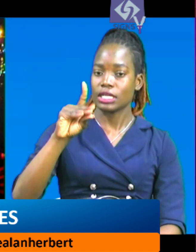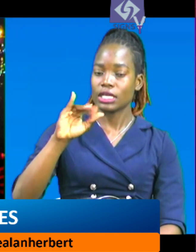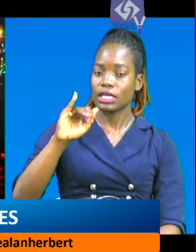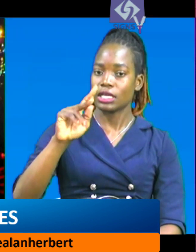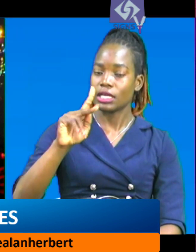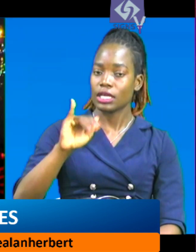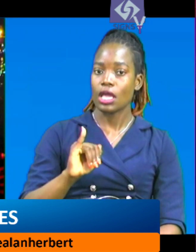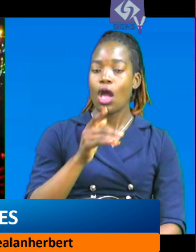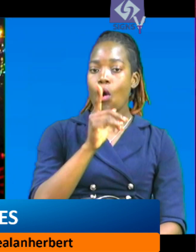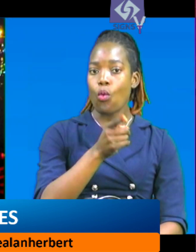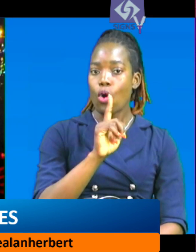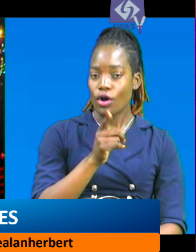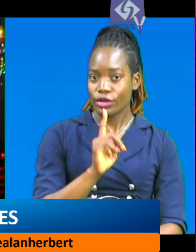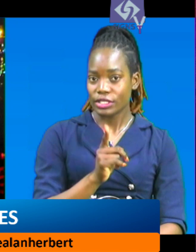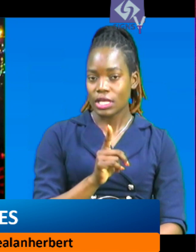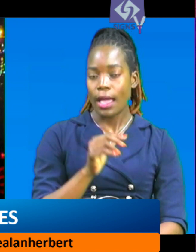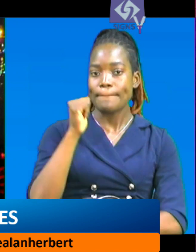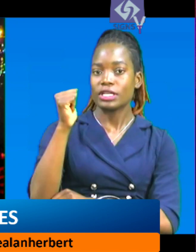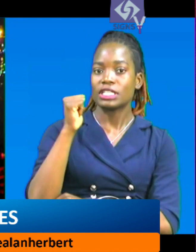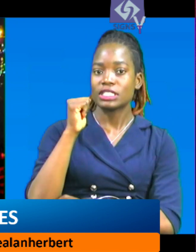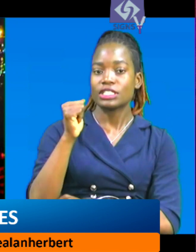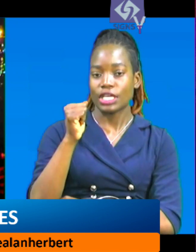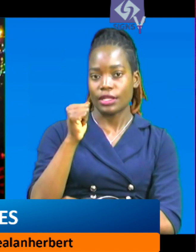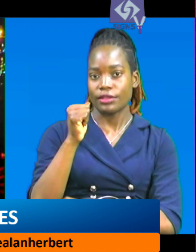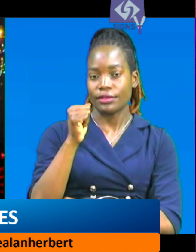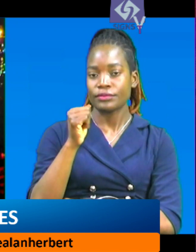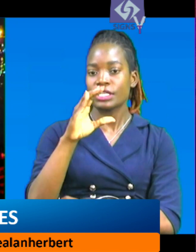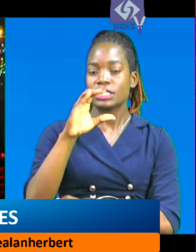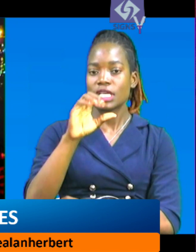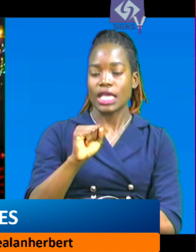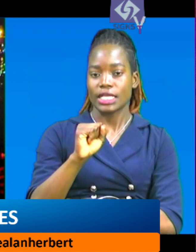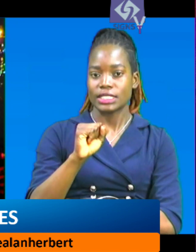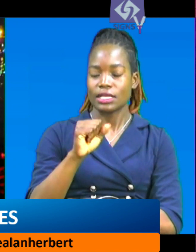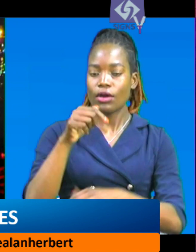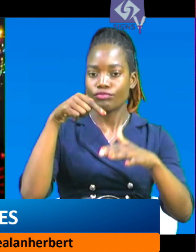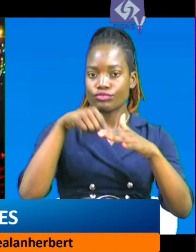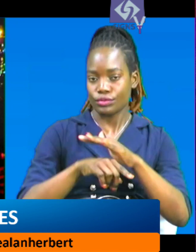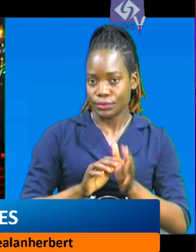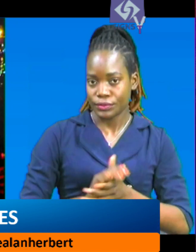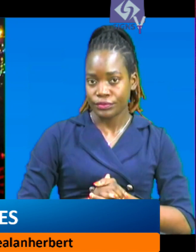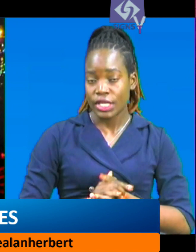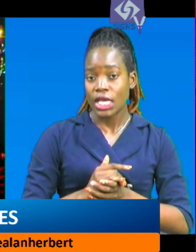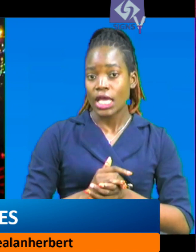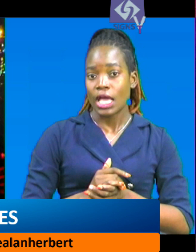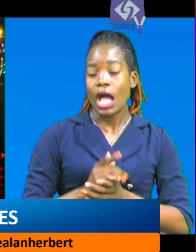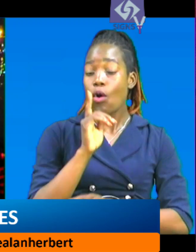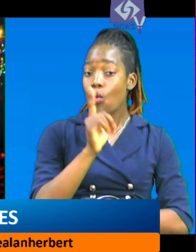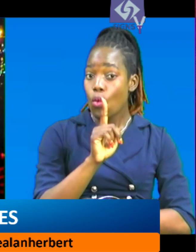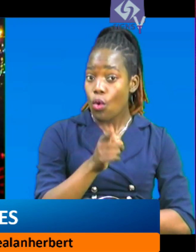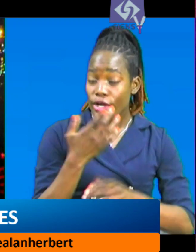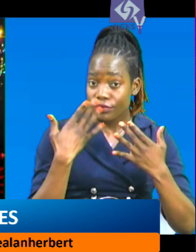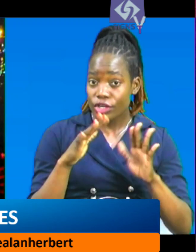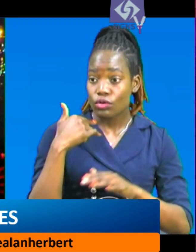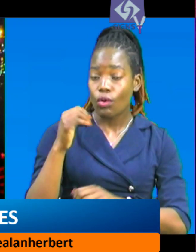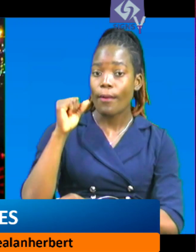Warns politicians interfering in war against banditry. Interior Cabinet Secretary Kithure Kindiki has sent